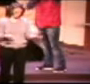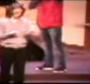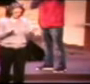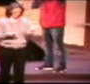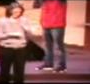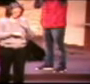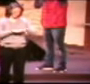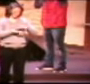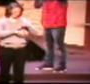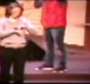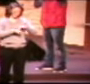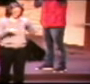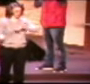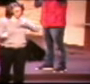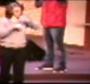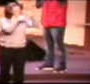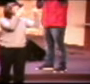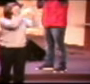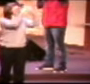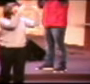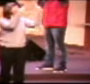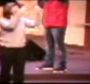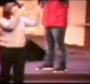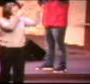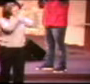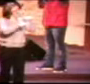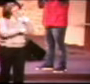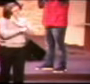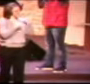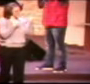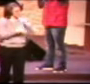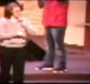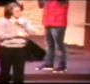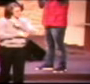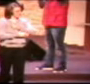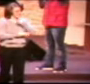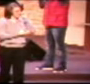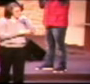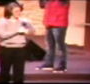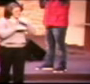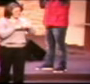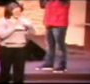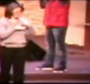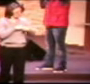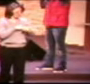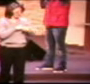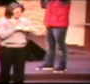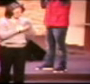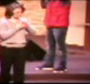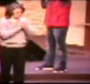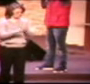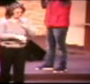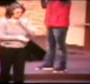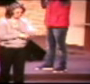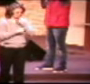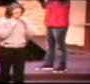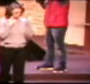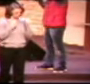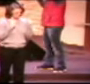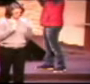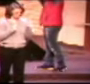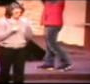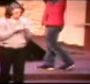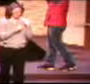thy will be done, on earth as it is in heaven. Give us this day our daily bread, and forgive